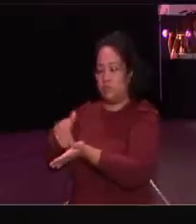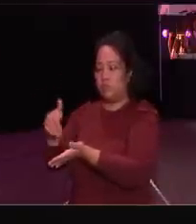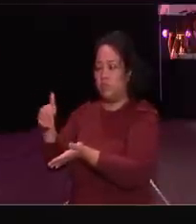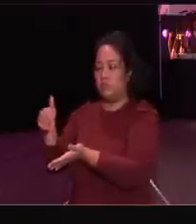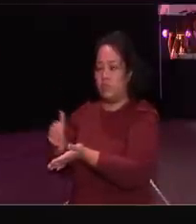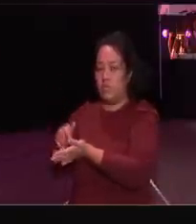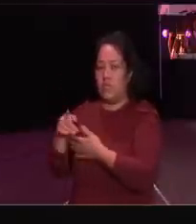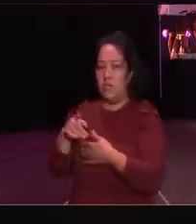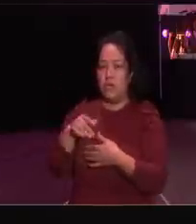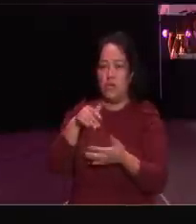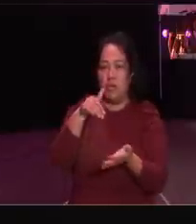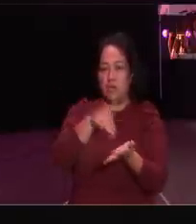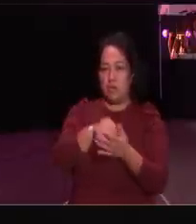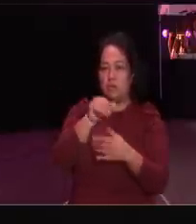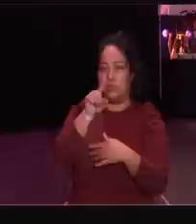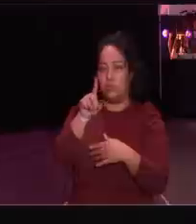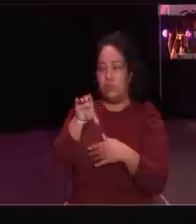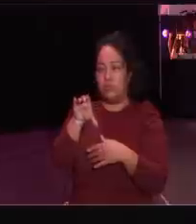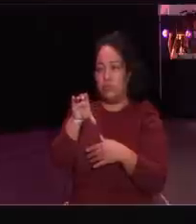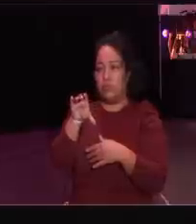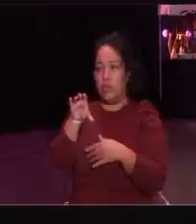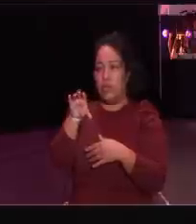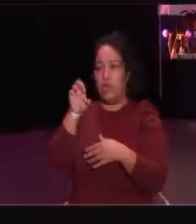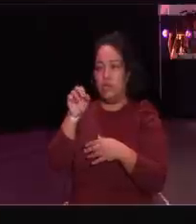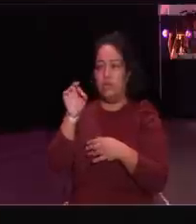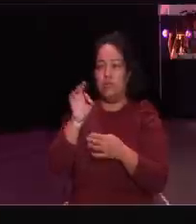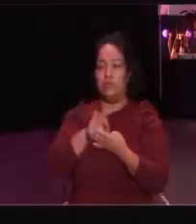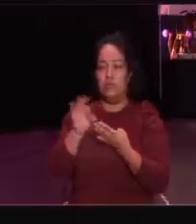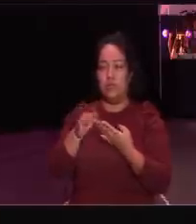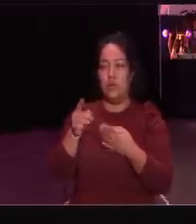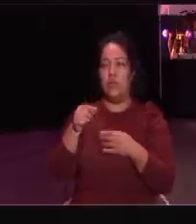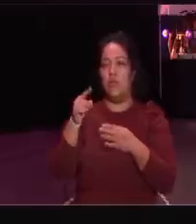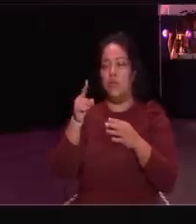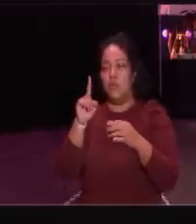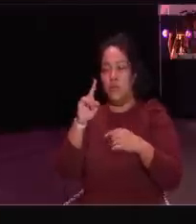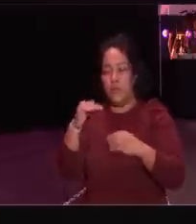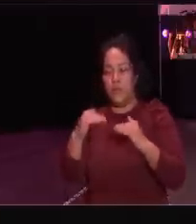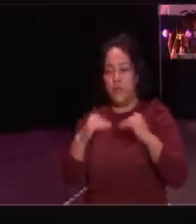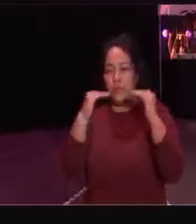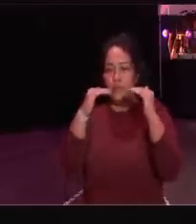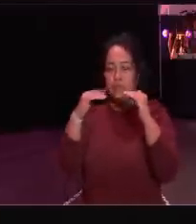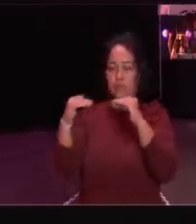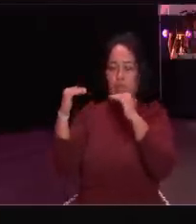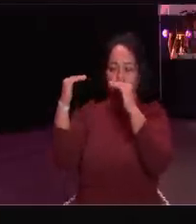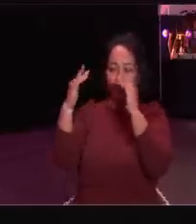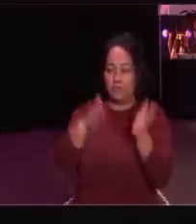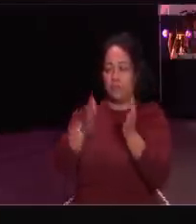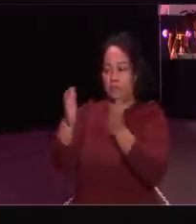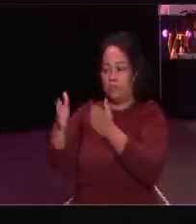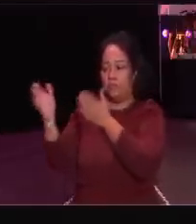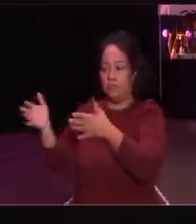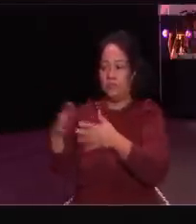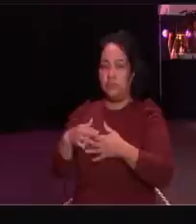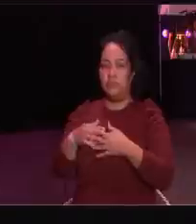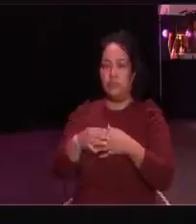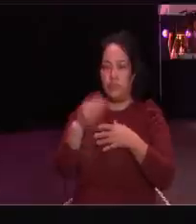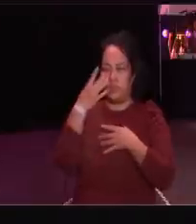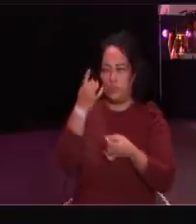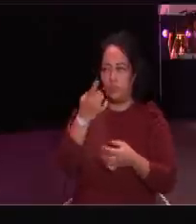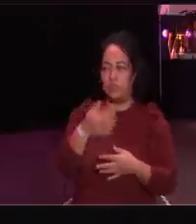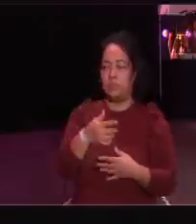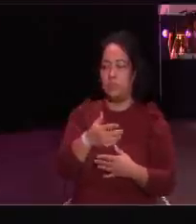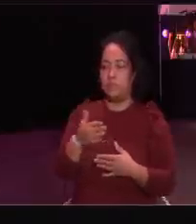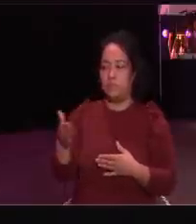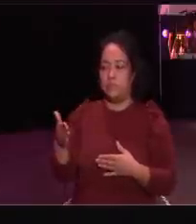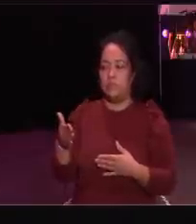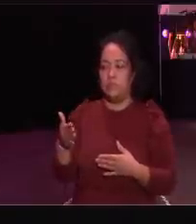About 1,200 feet. Entre un nivel y el otro nivel. Between one level to the next. Fíjate qué interesante es esto. And look how interesting this is. Porque el hombre